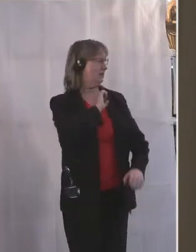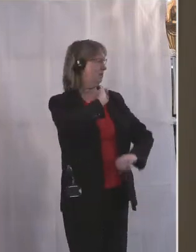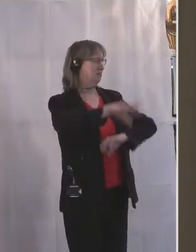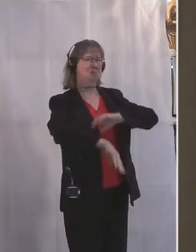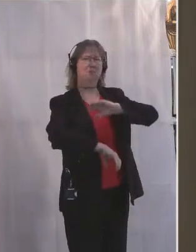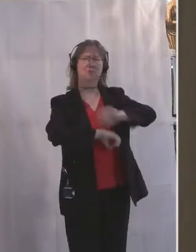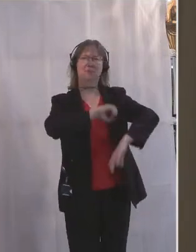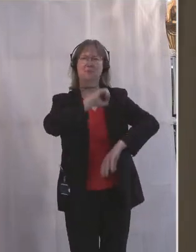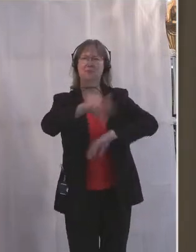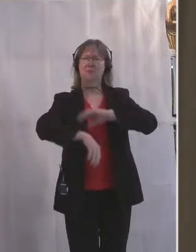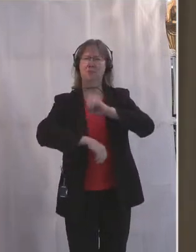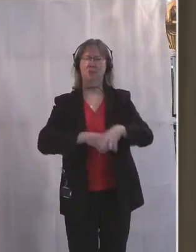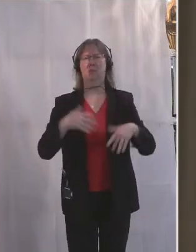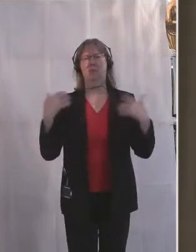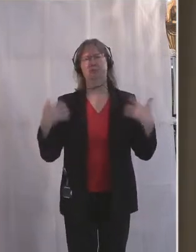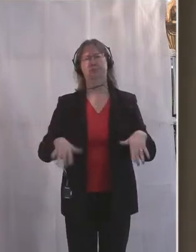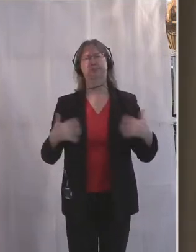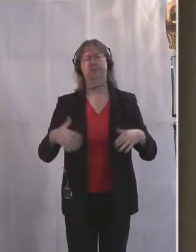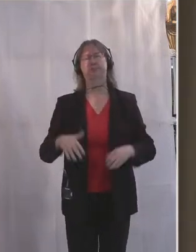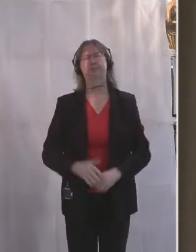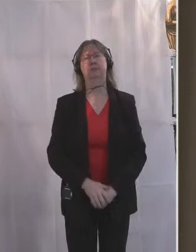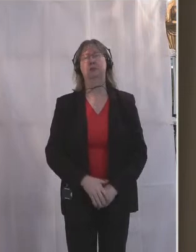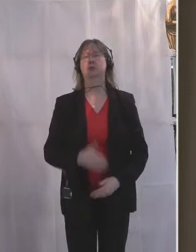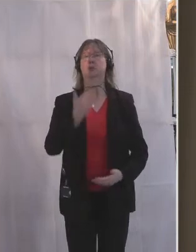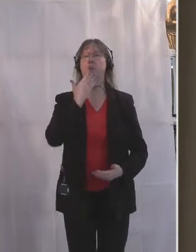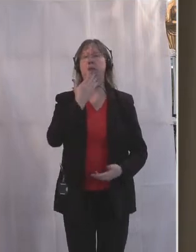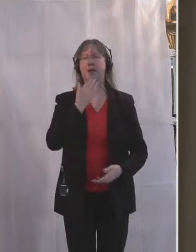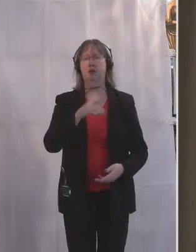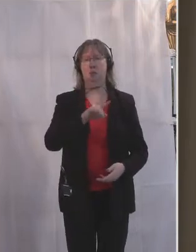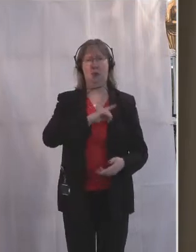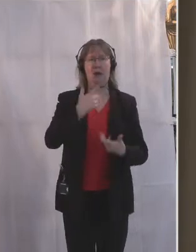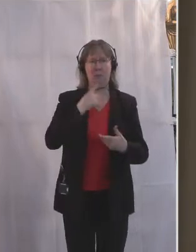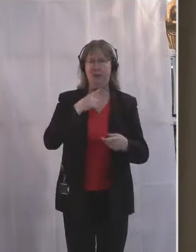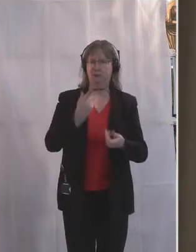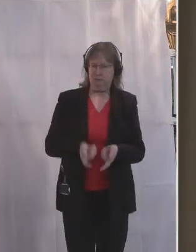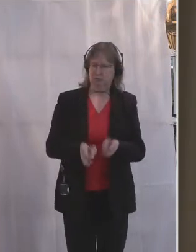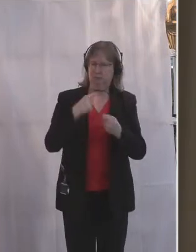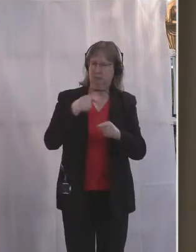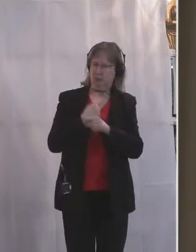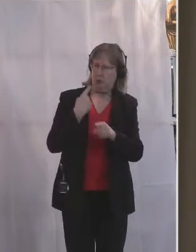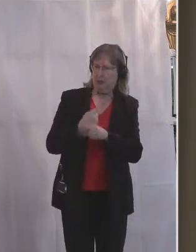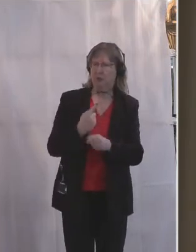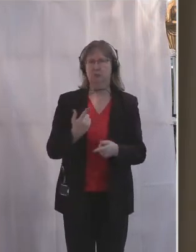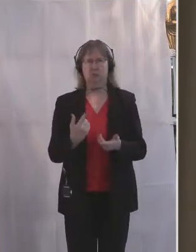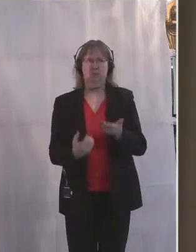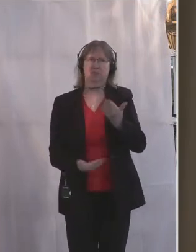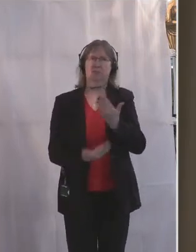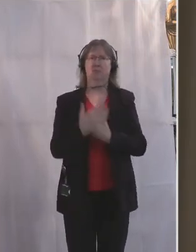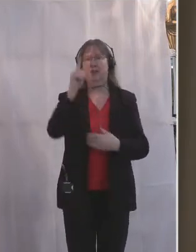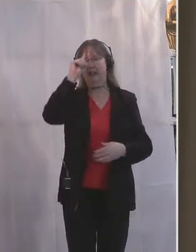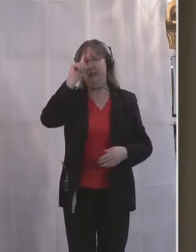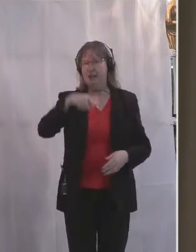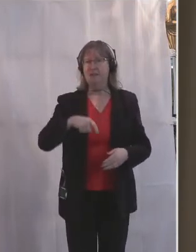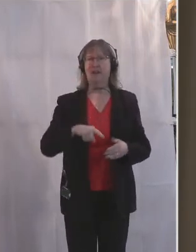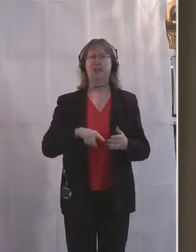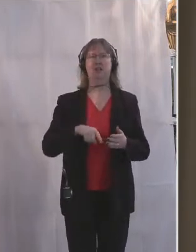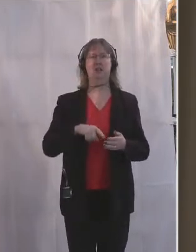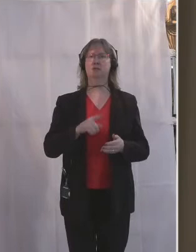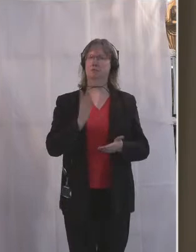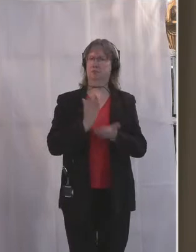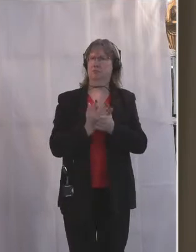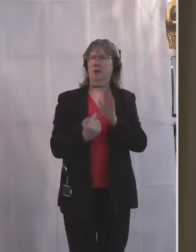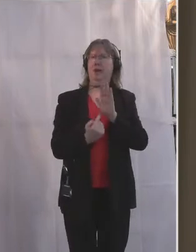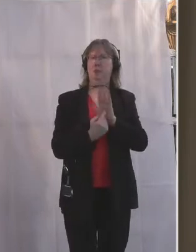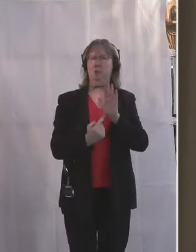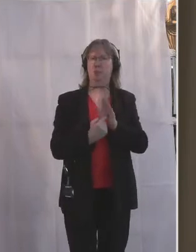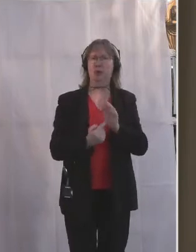So thank you for obviously talking about the importance of innovation, UK's Innovation Agency, yeah, but we